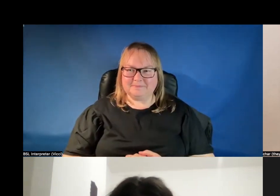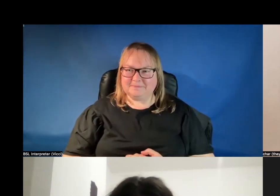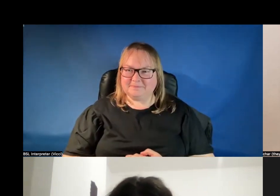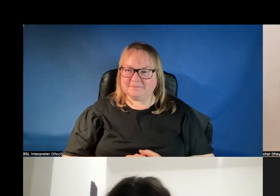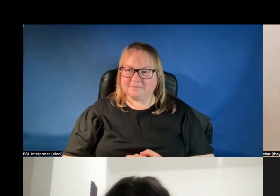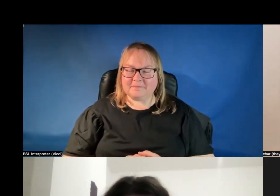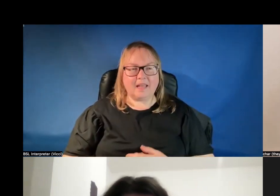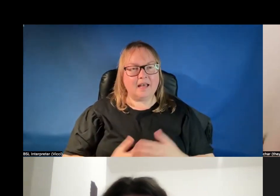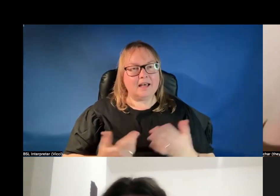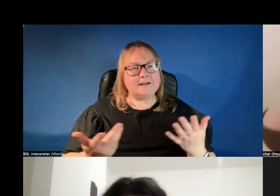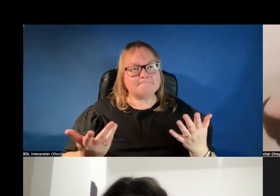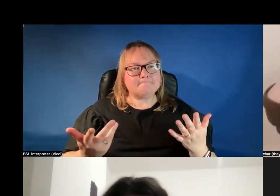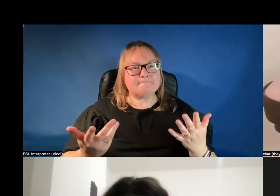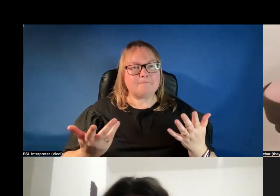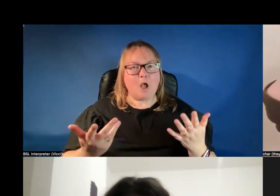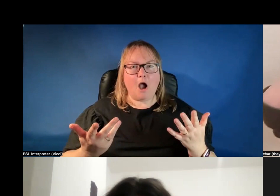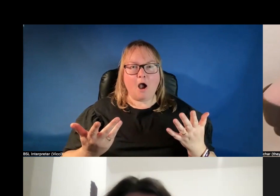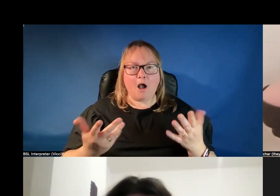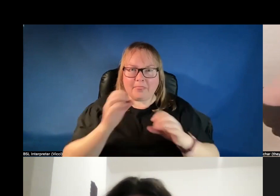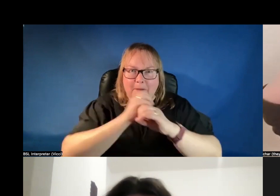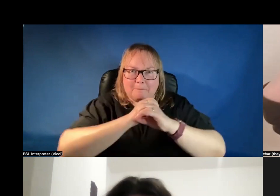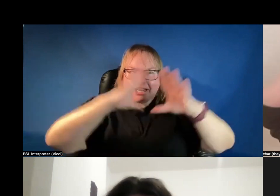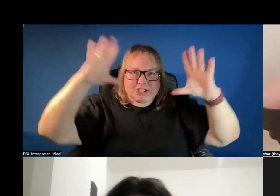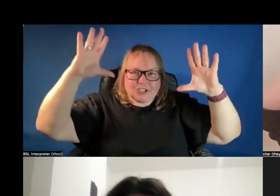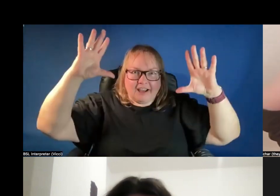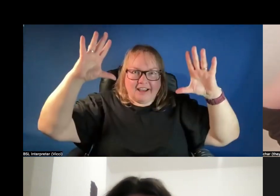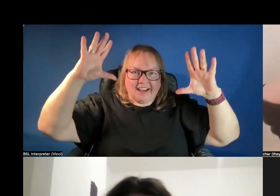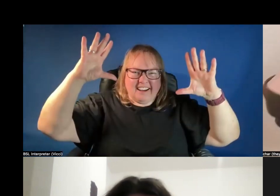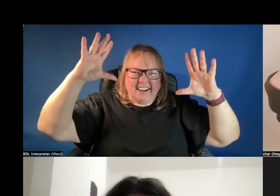I feel like that image of almost the stacked